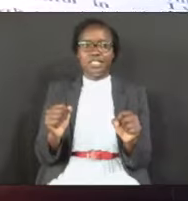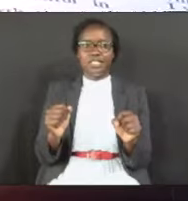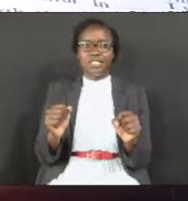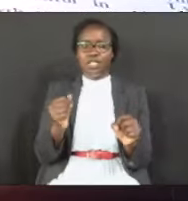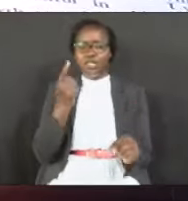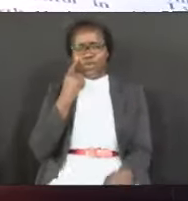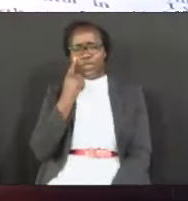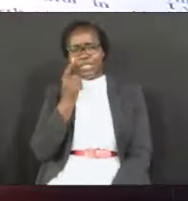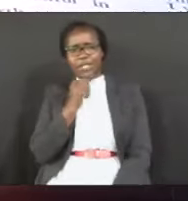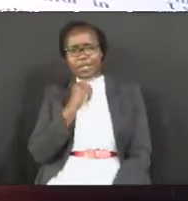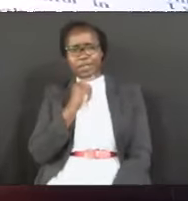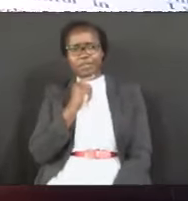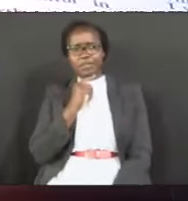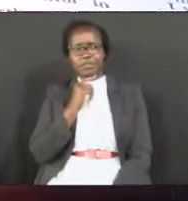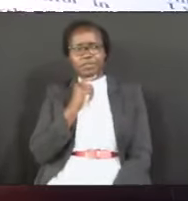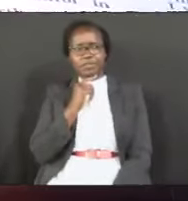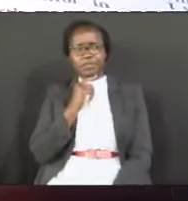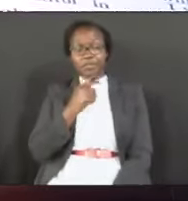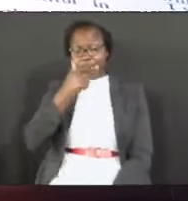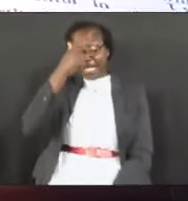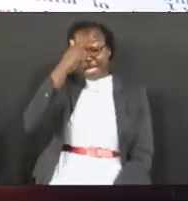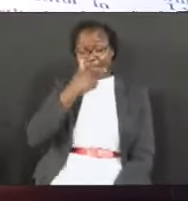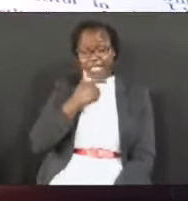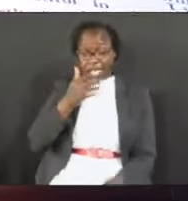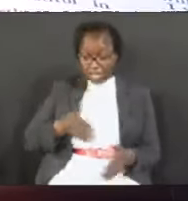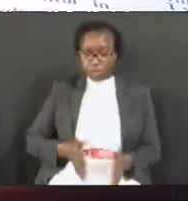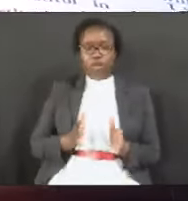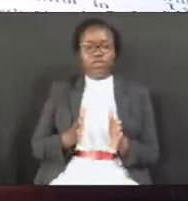You see, Isaac is born.